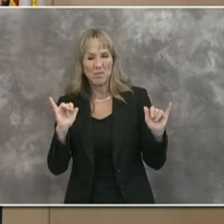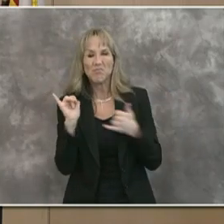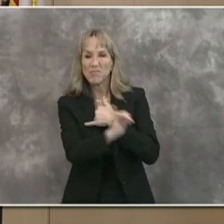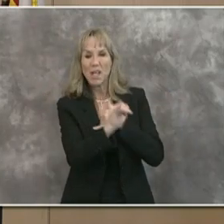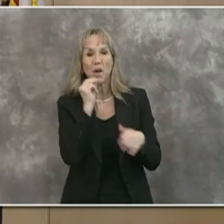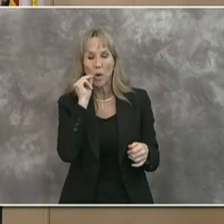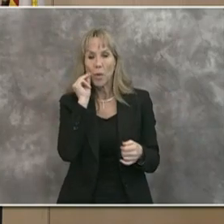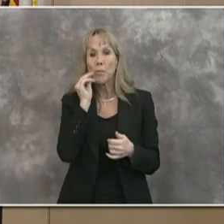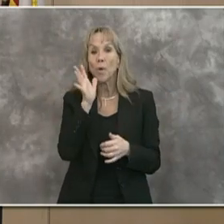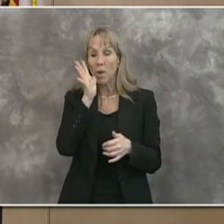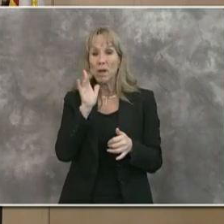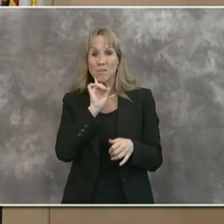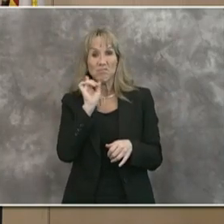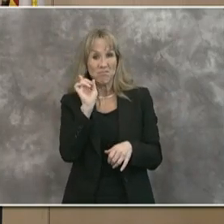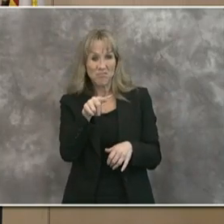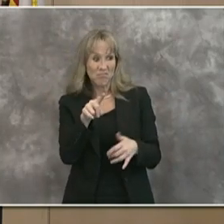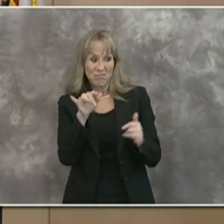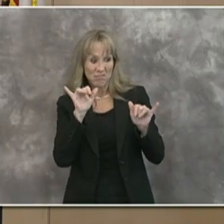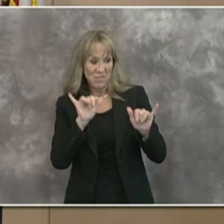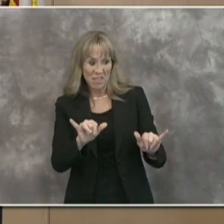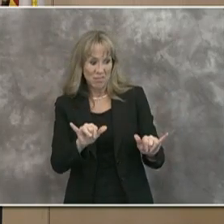that order will be in place